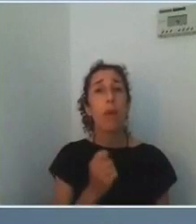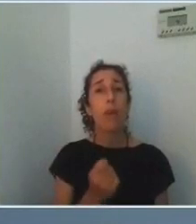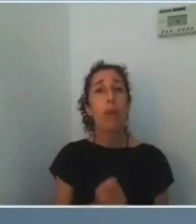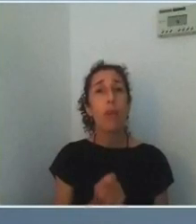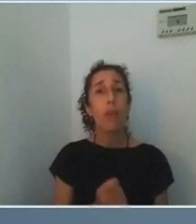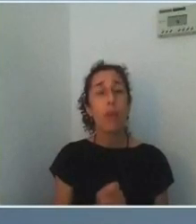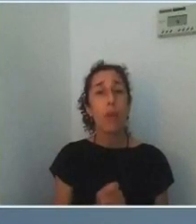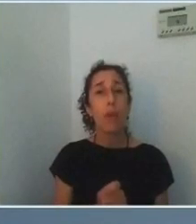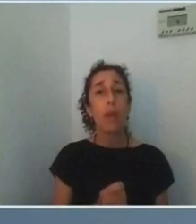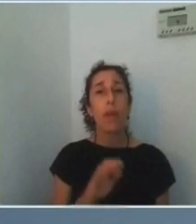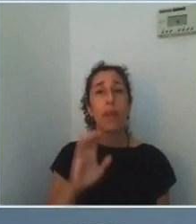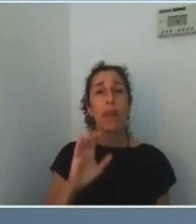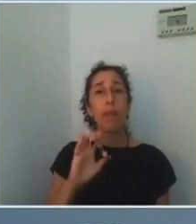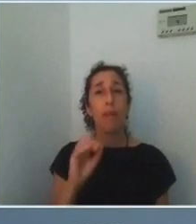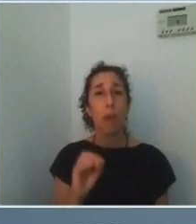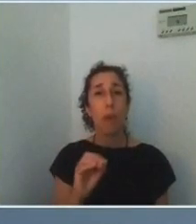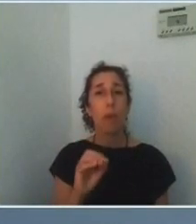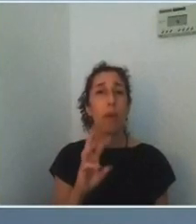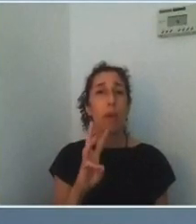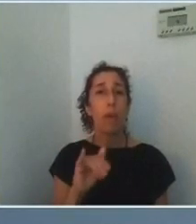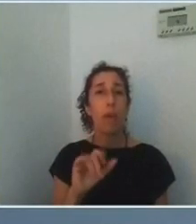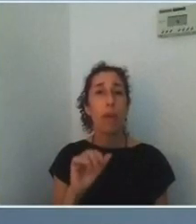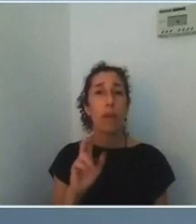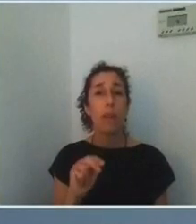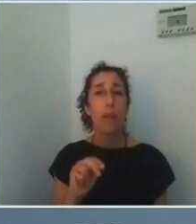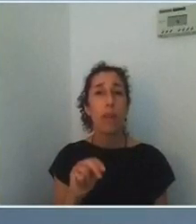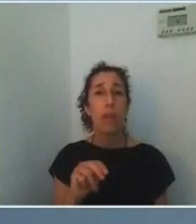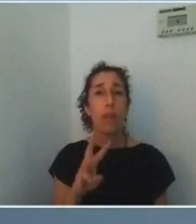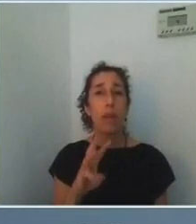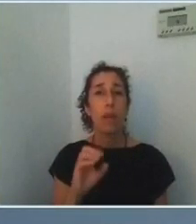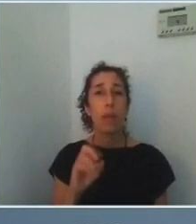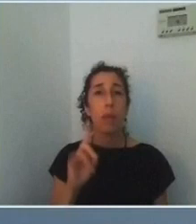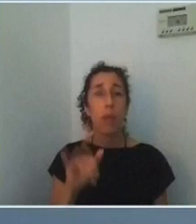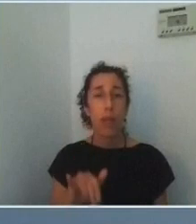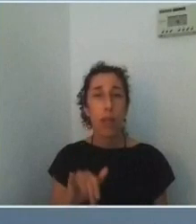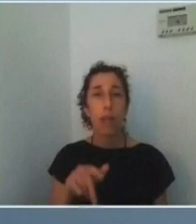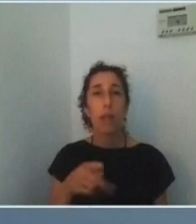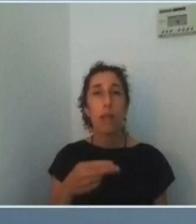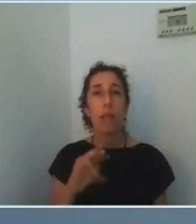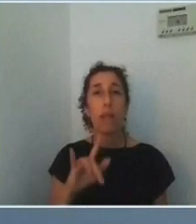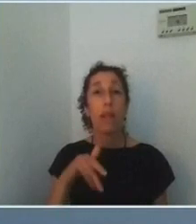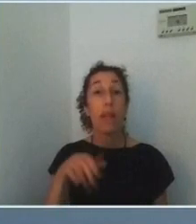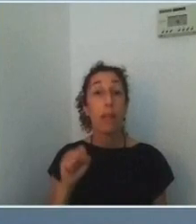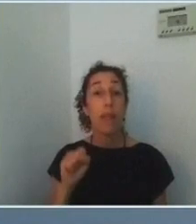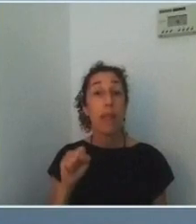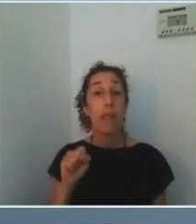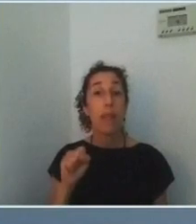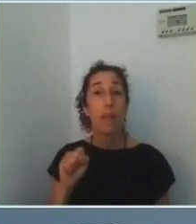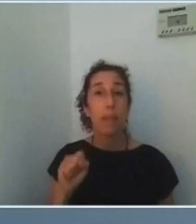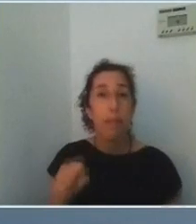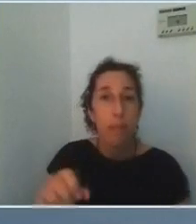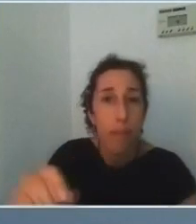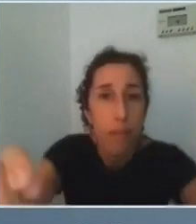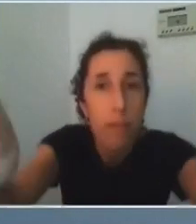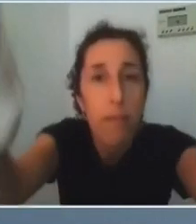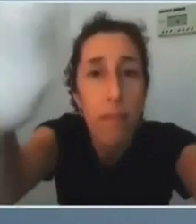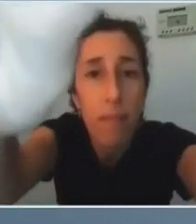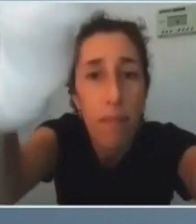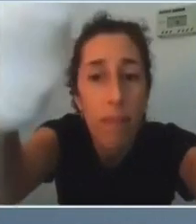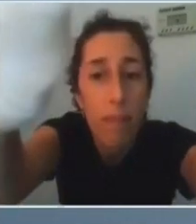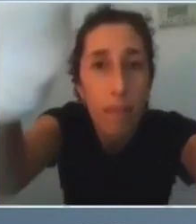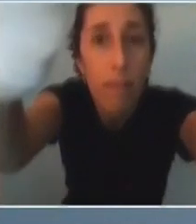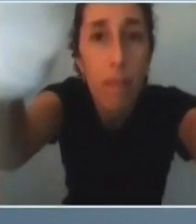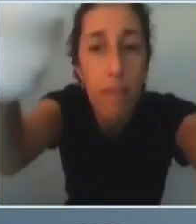Officer Wilson Woody Phillips. Three, former Chief of Staff and the